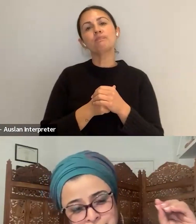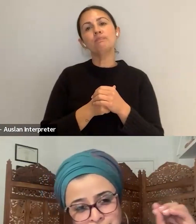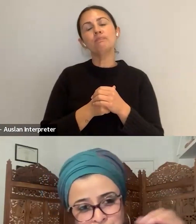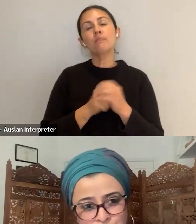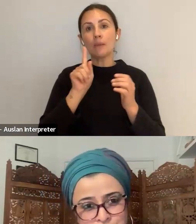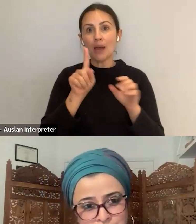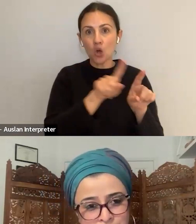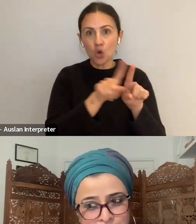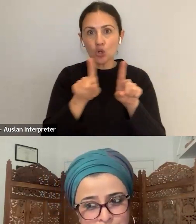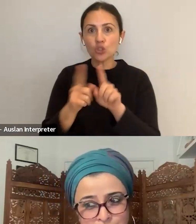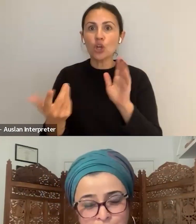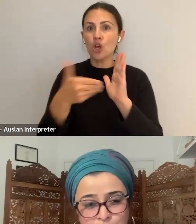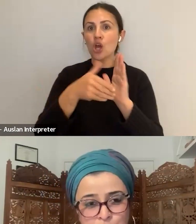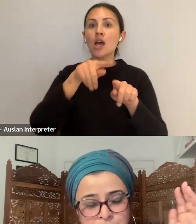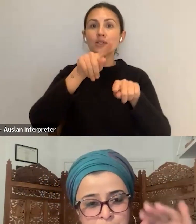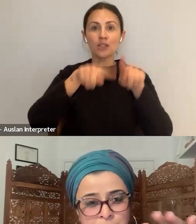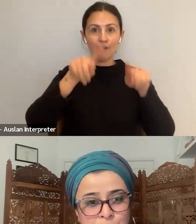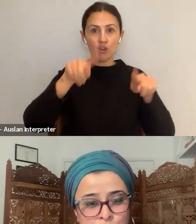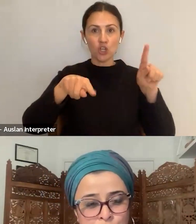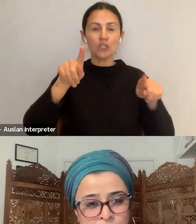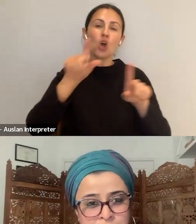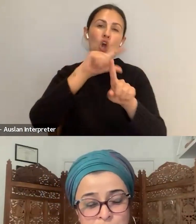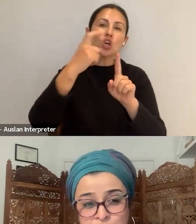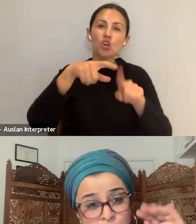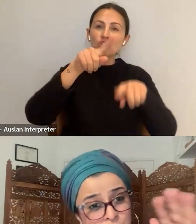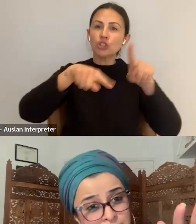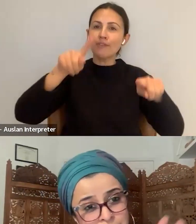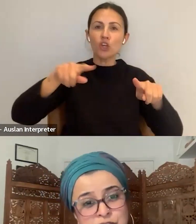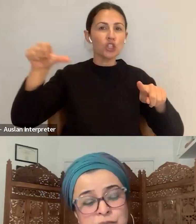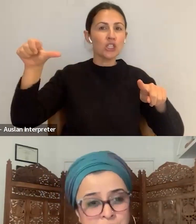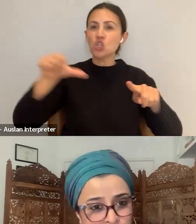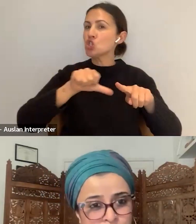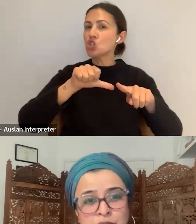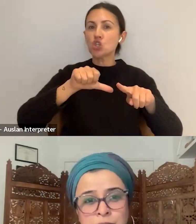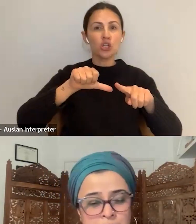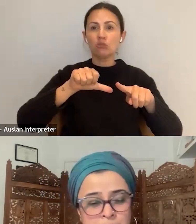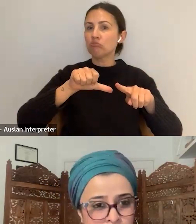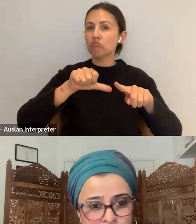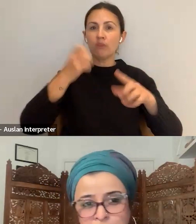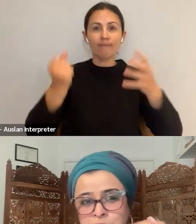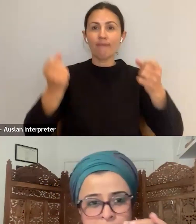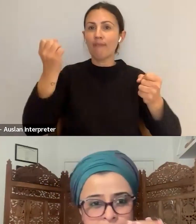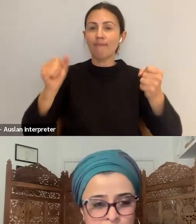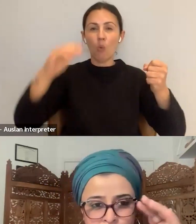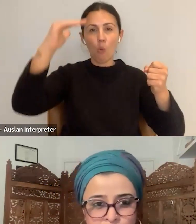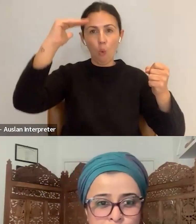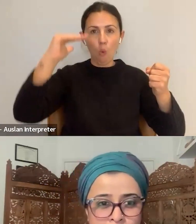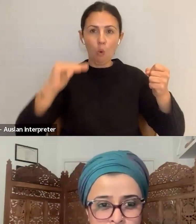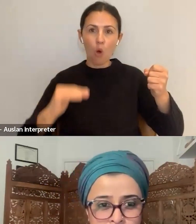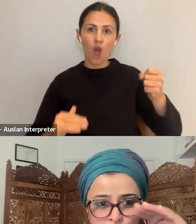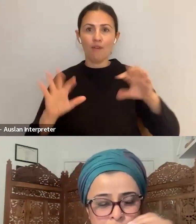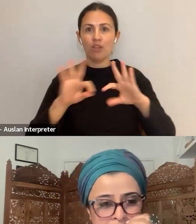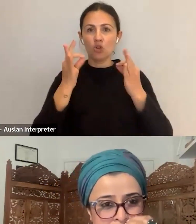you could also see that diversity, cultural diversity bled through the organisation. So not just at leadership, but at entry level, middle management, senior